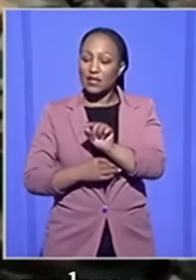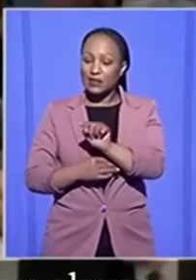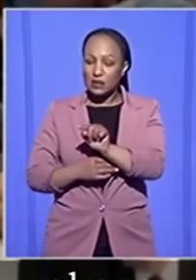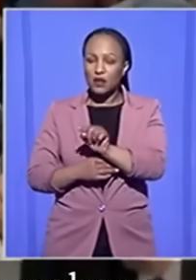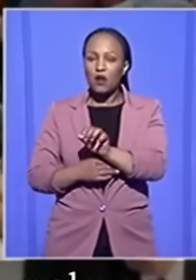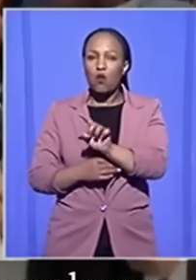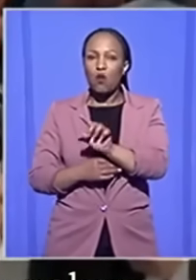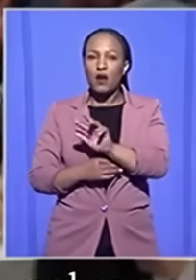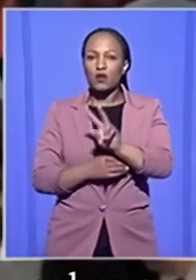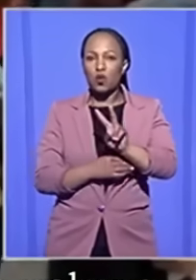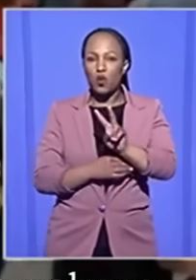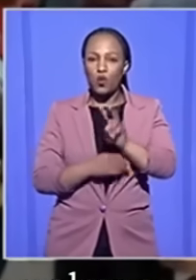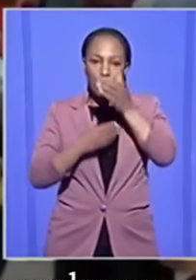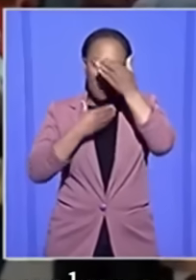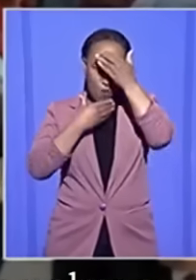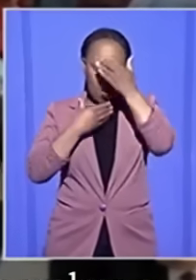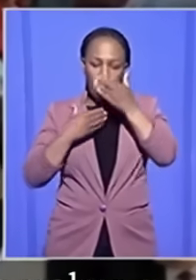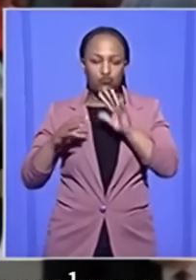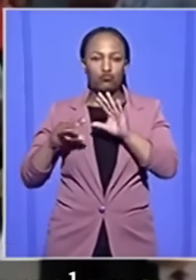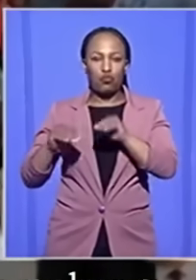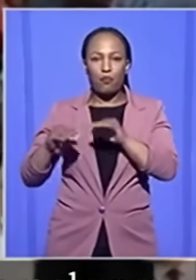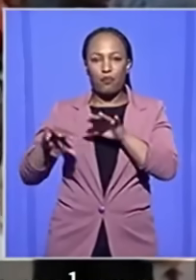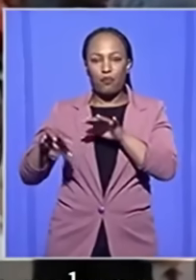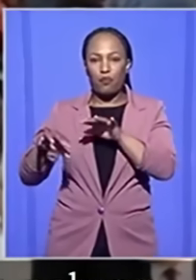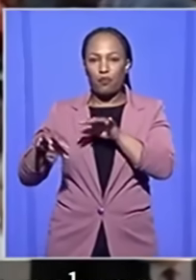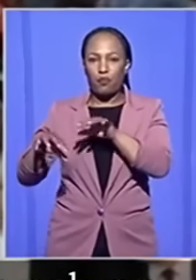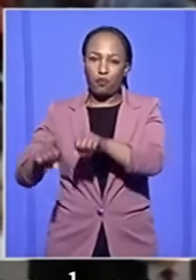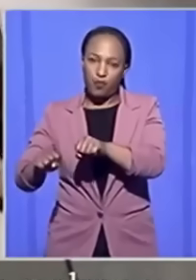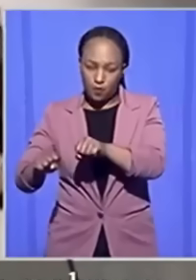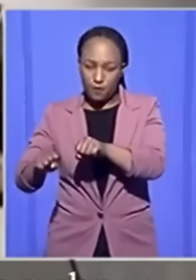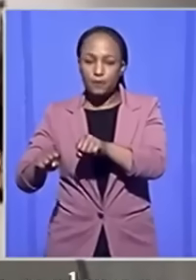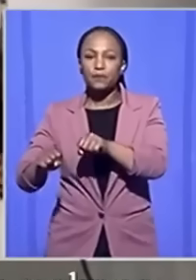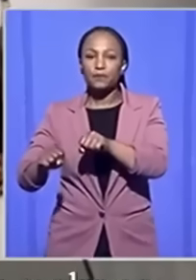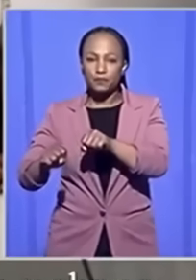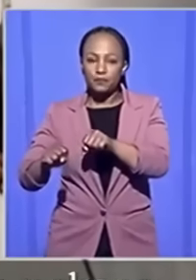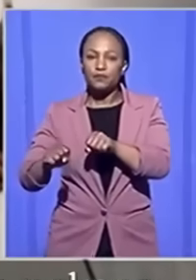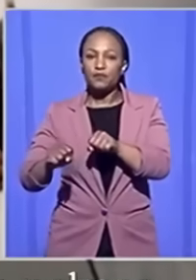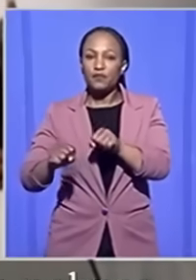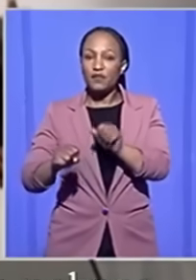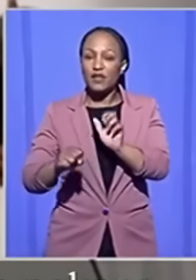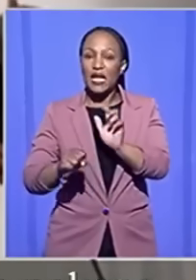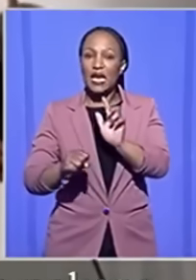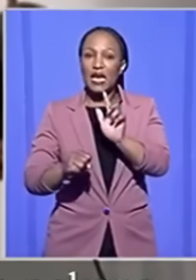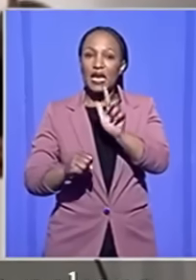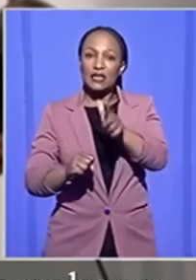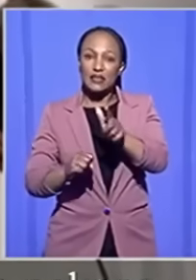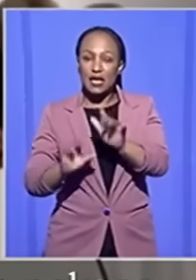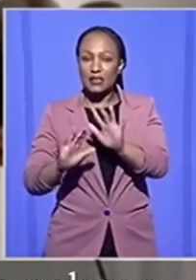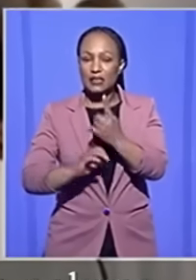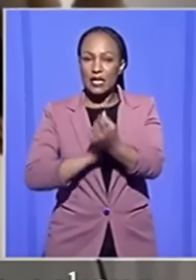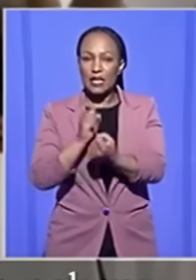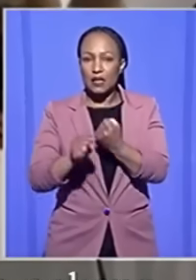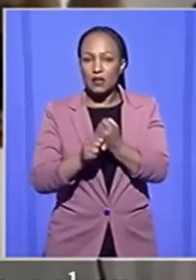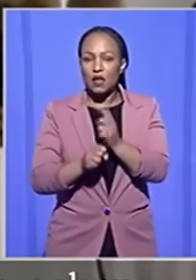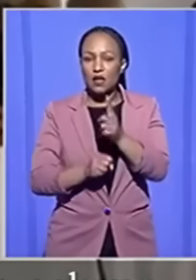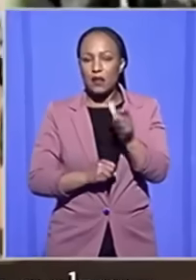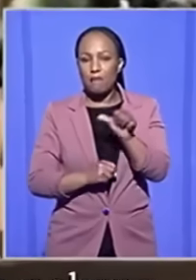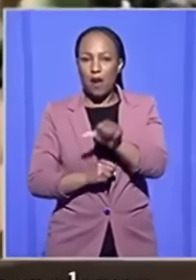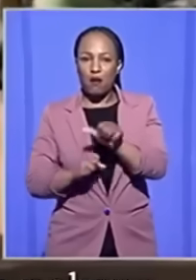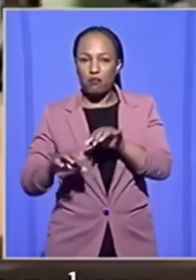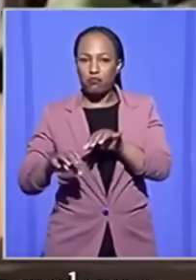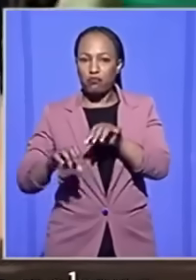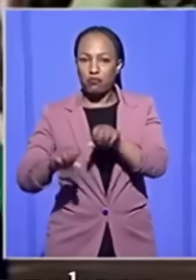ya tlogela botokololo jwa mokgatlho ono wa kontinente mme wa boela dingwaga di le 10 morago ga foo. Afrika